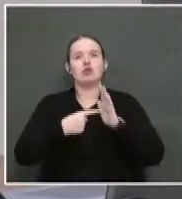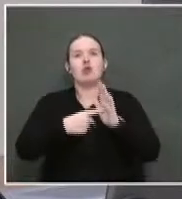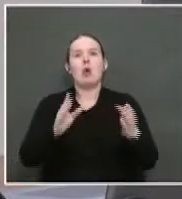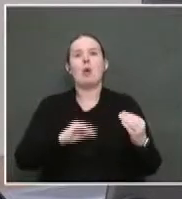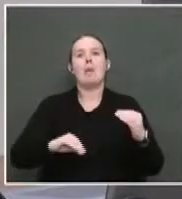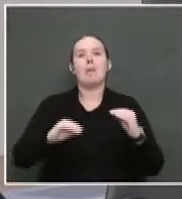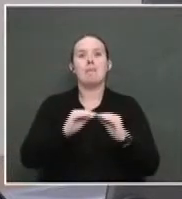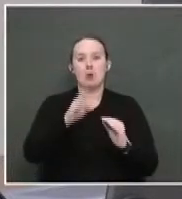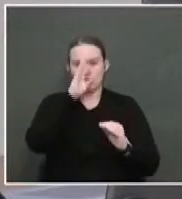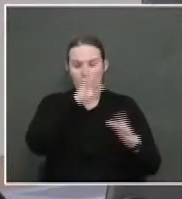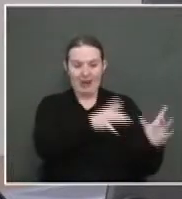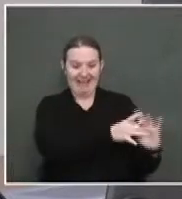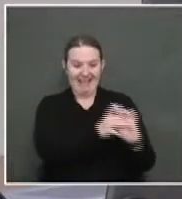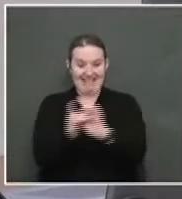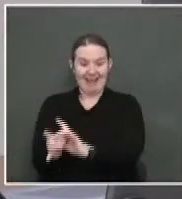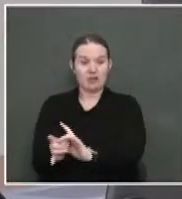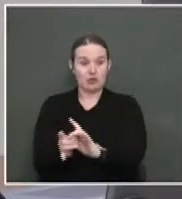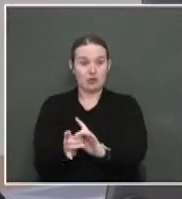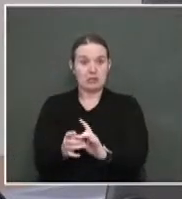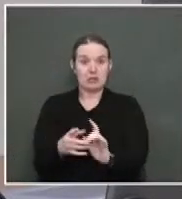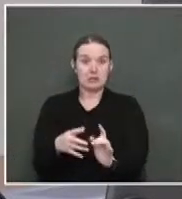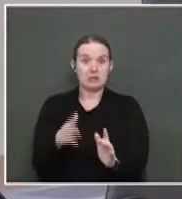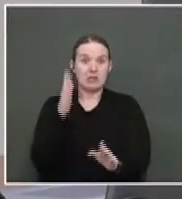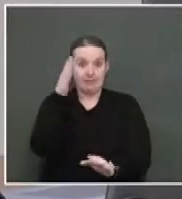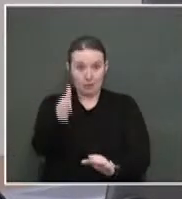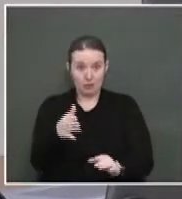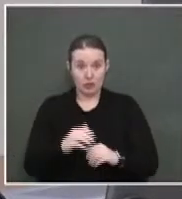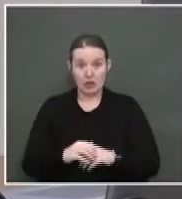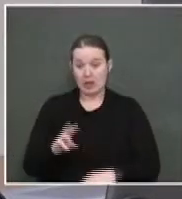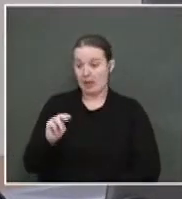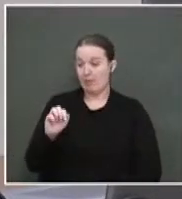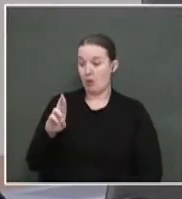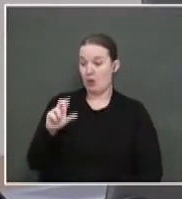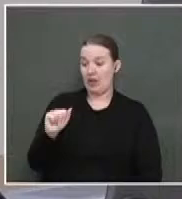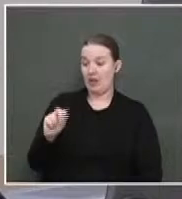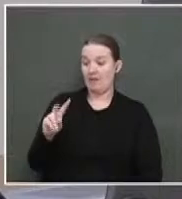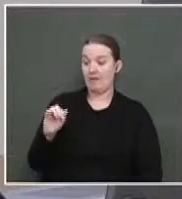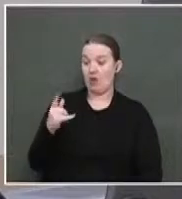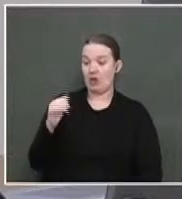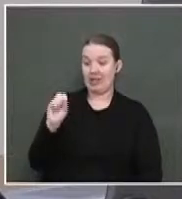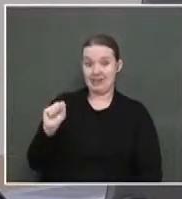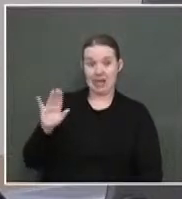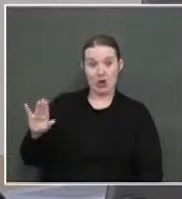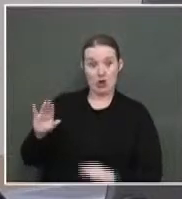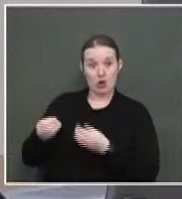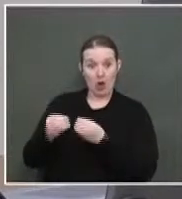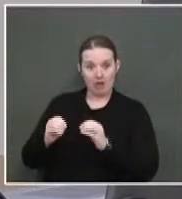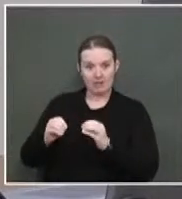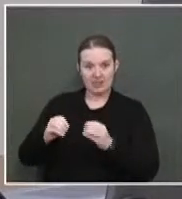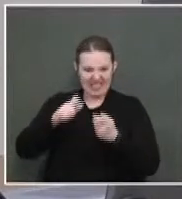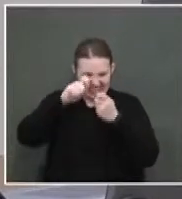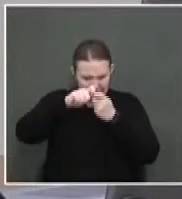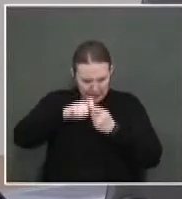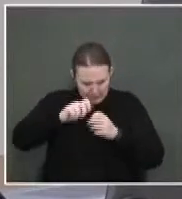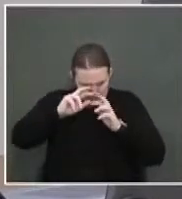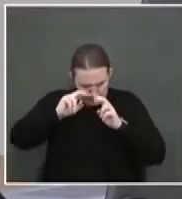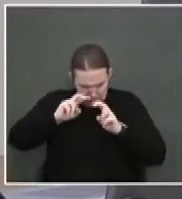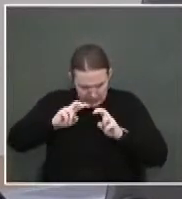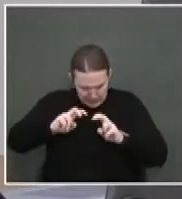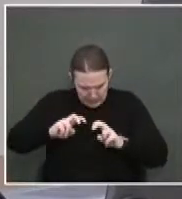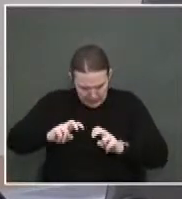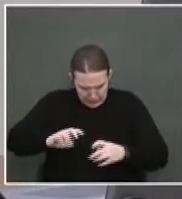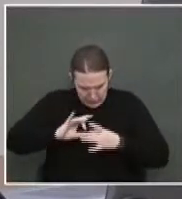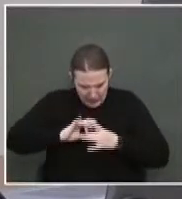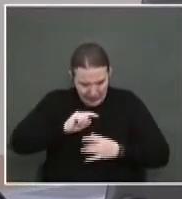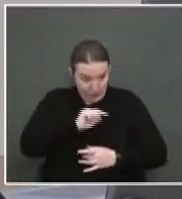connections when we present, to your point. Maria Vargas and her office are doing a lot of detail analysis